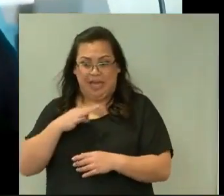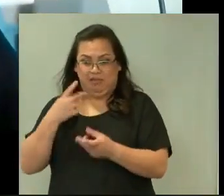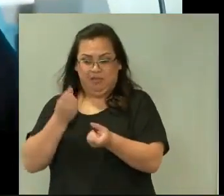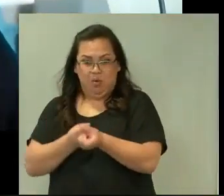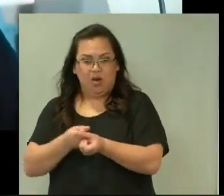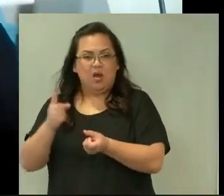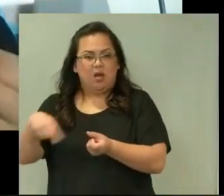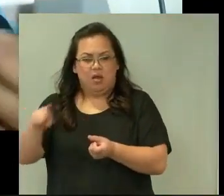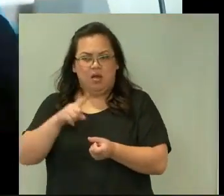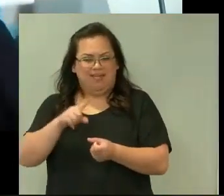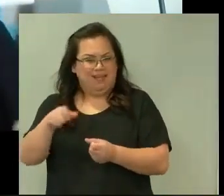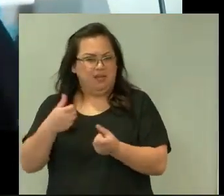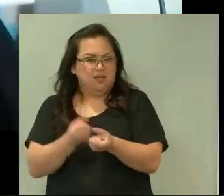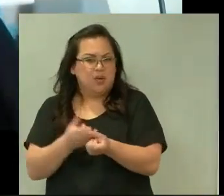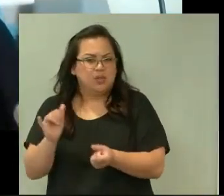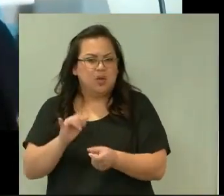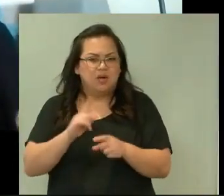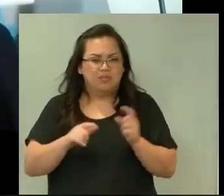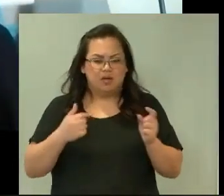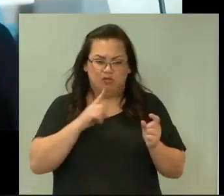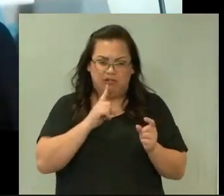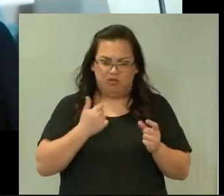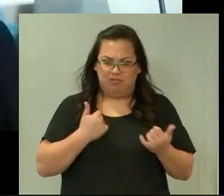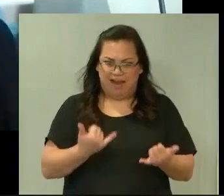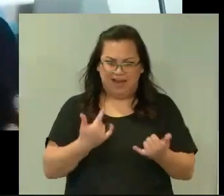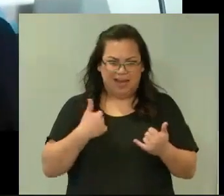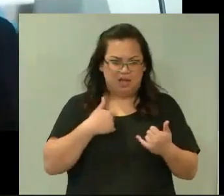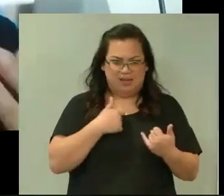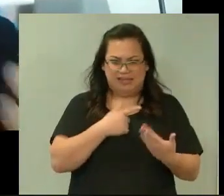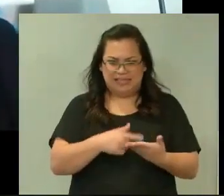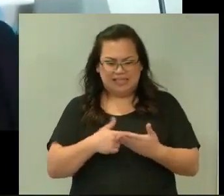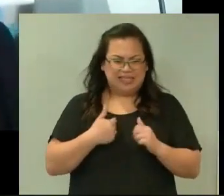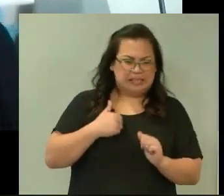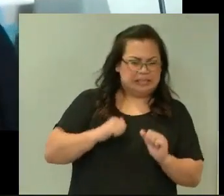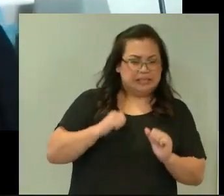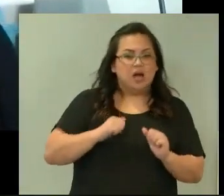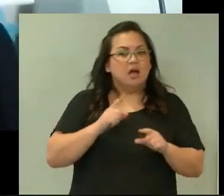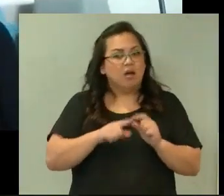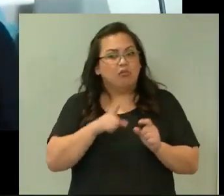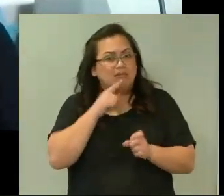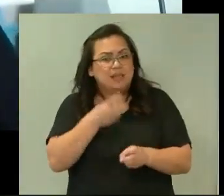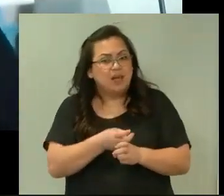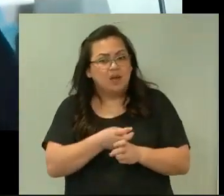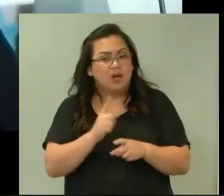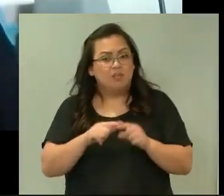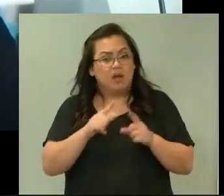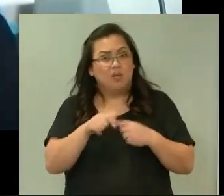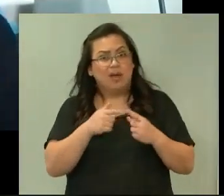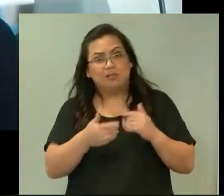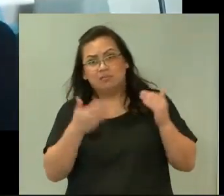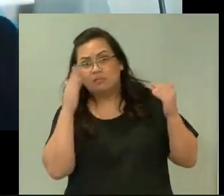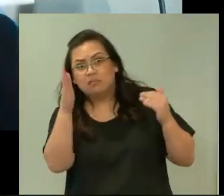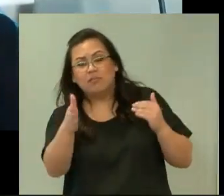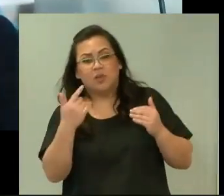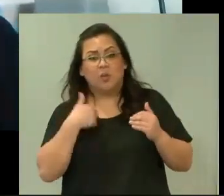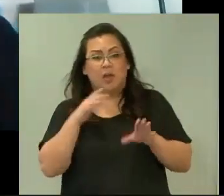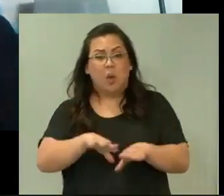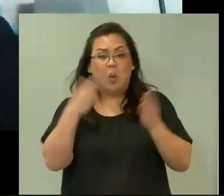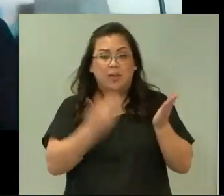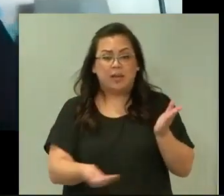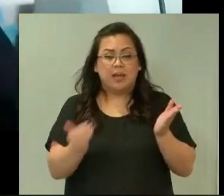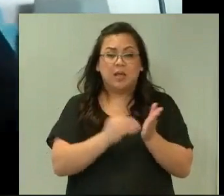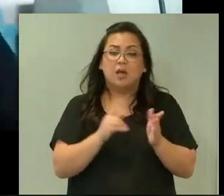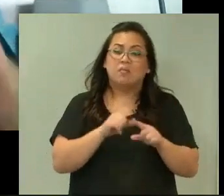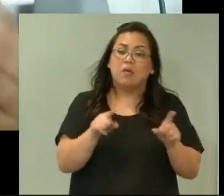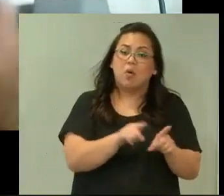we're having these really difficult and complicated conversations about what school will look like when we reopen. Also wanting to say